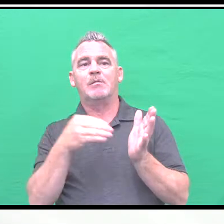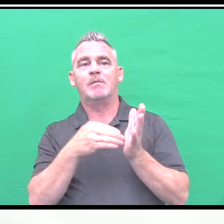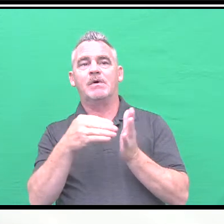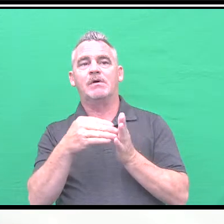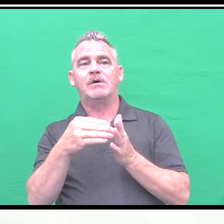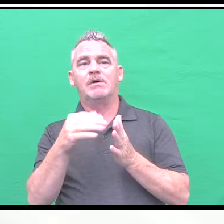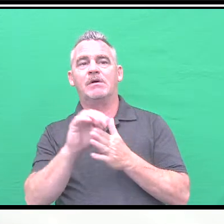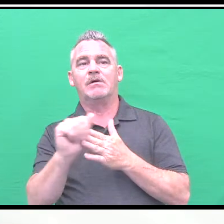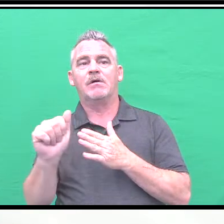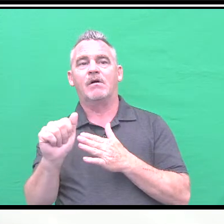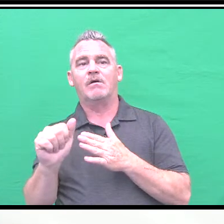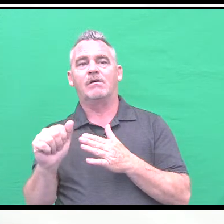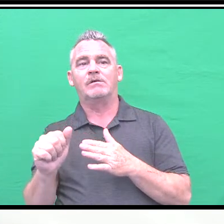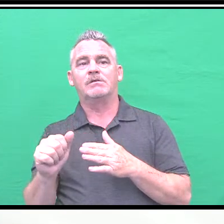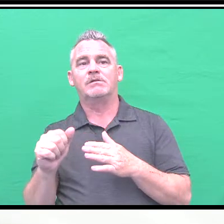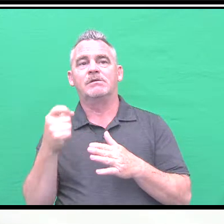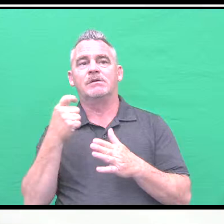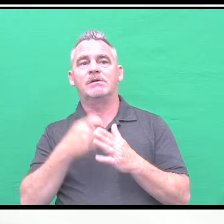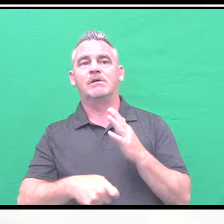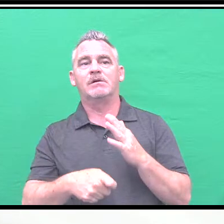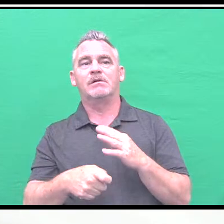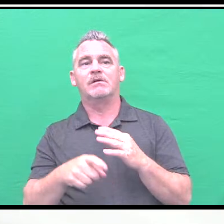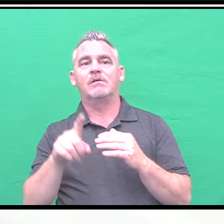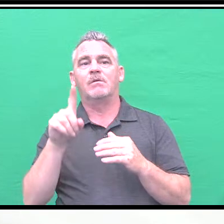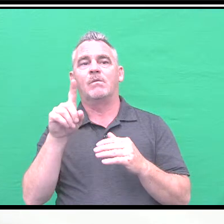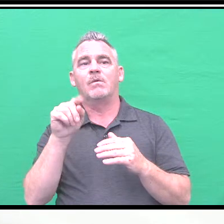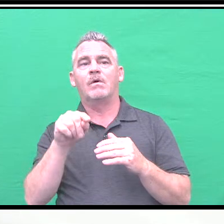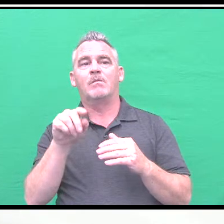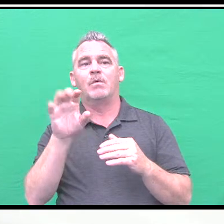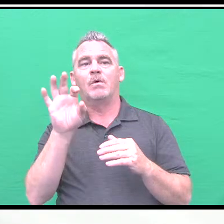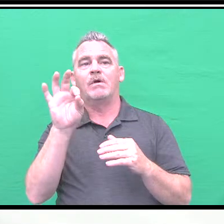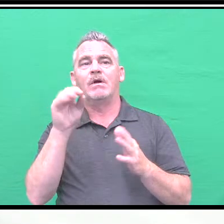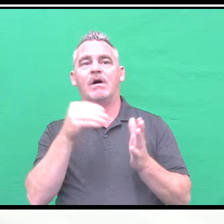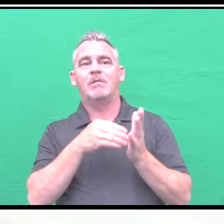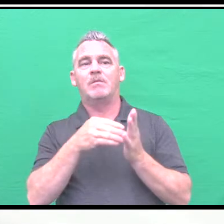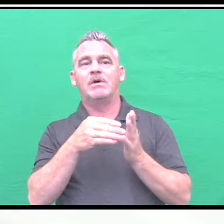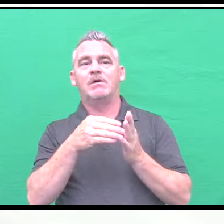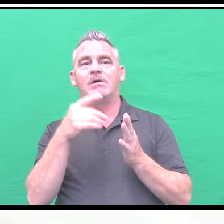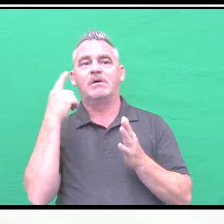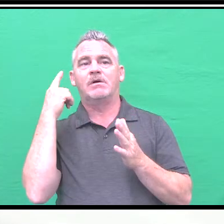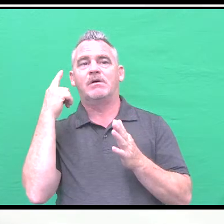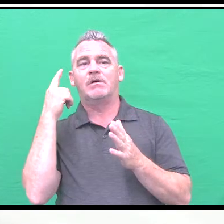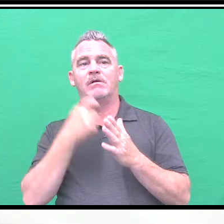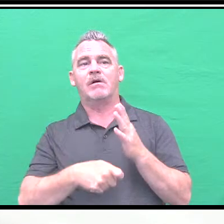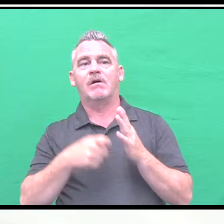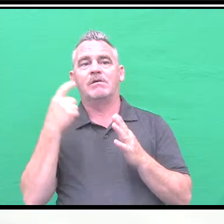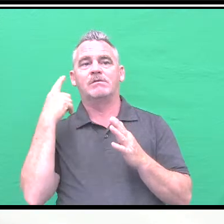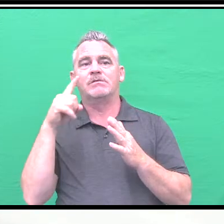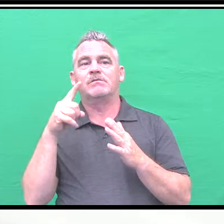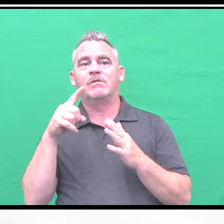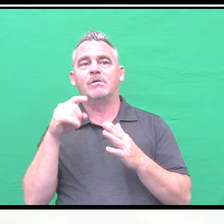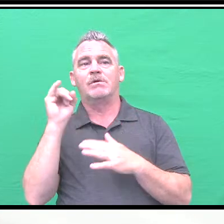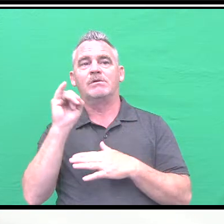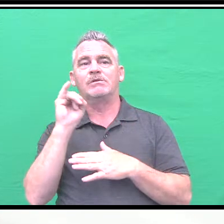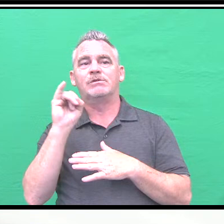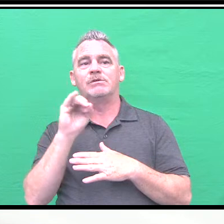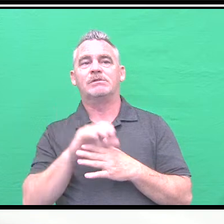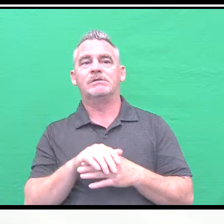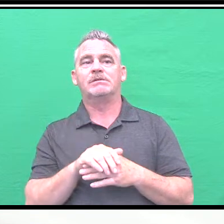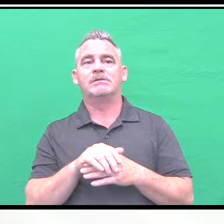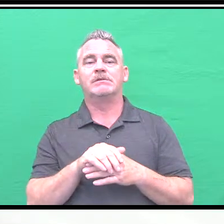of this policy to the district is $1.9 million. So policy number one, again, in